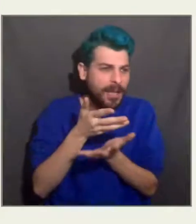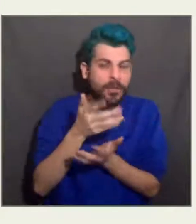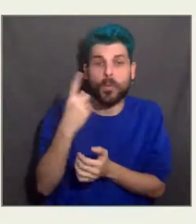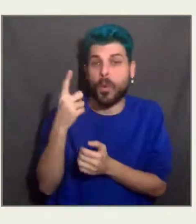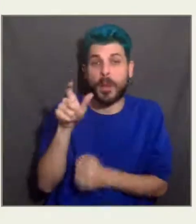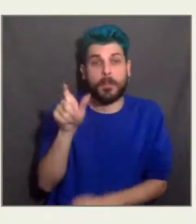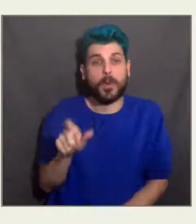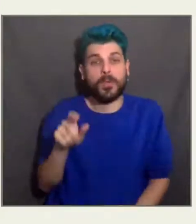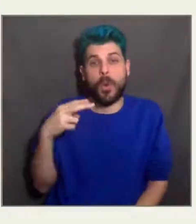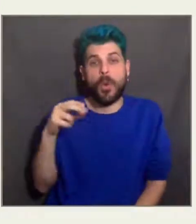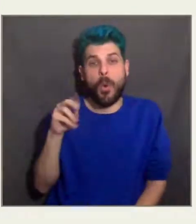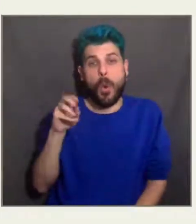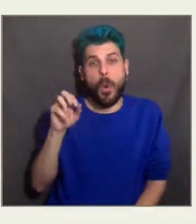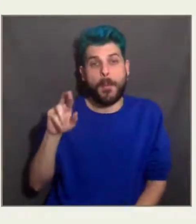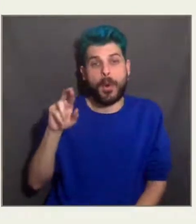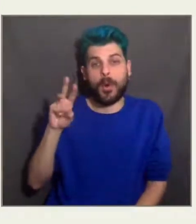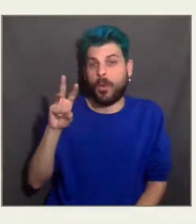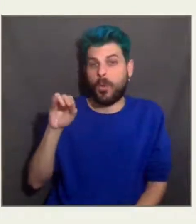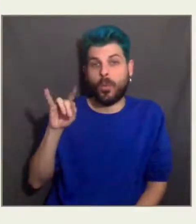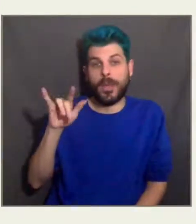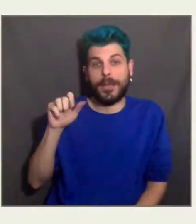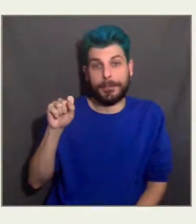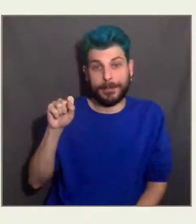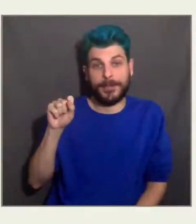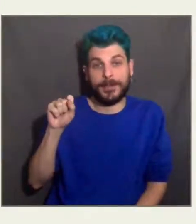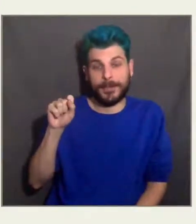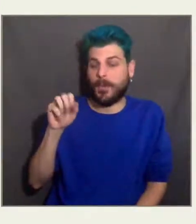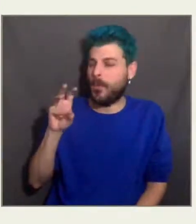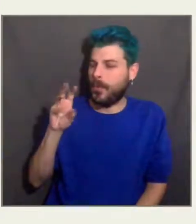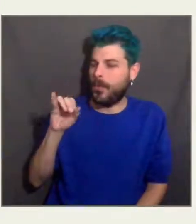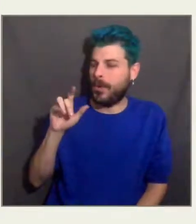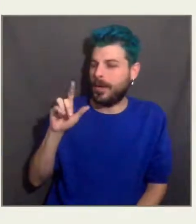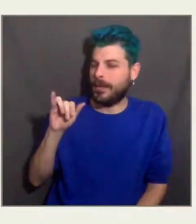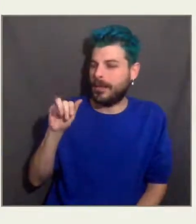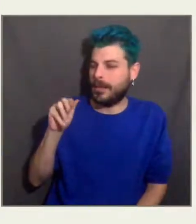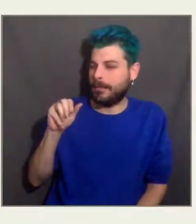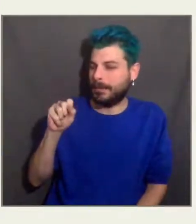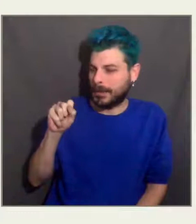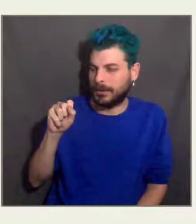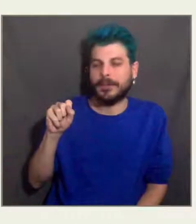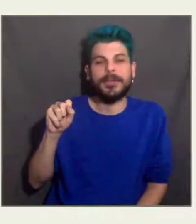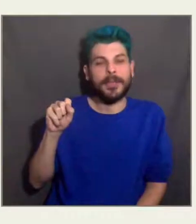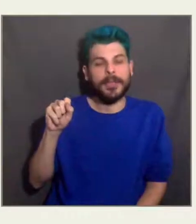find ways to help with providing